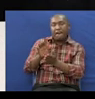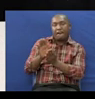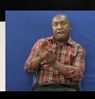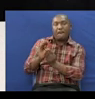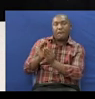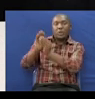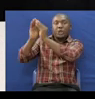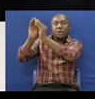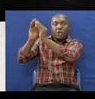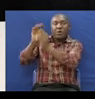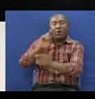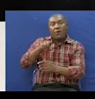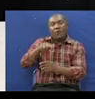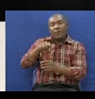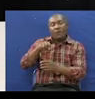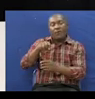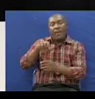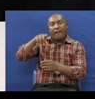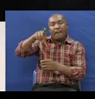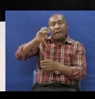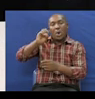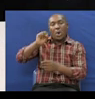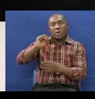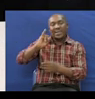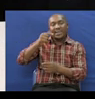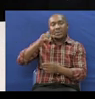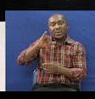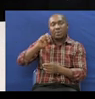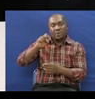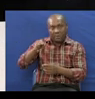Number 7, we have the position of the pole star.